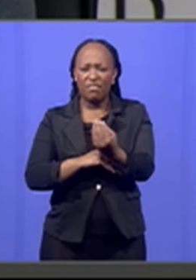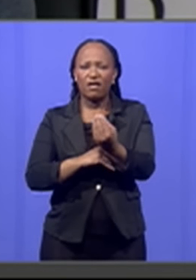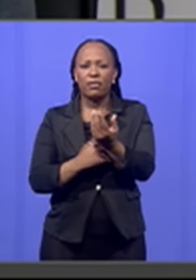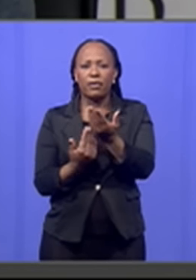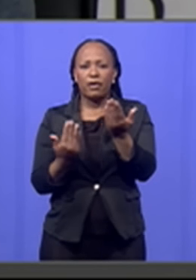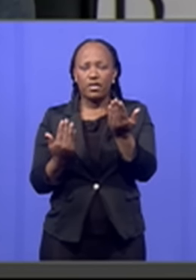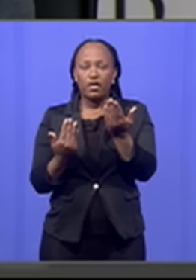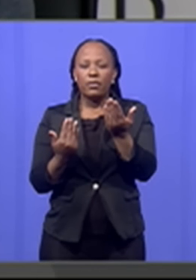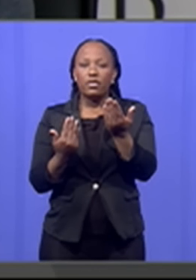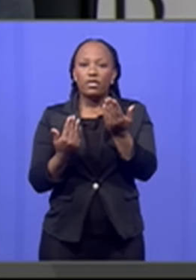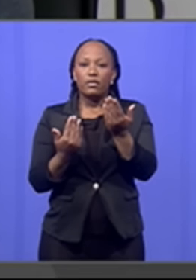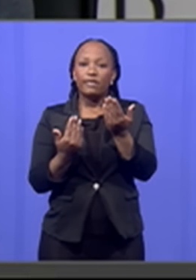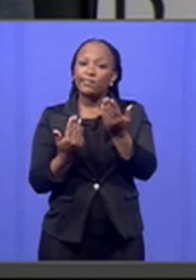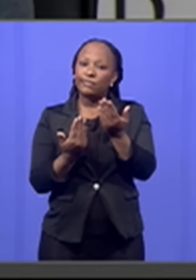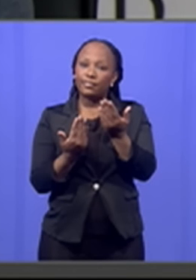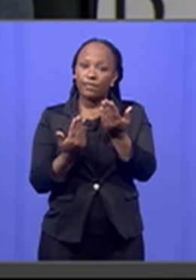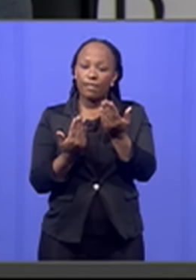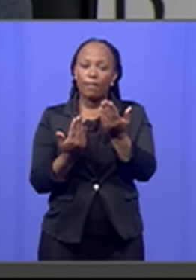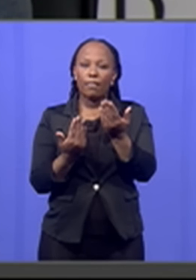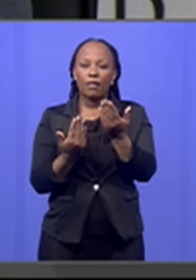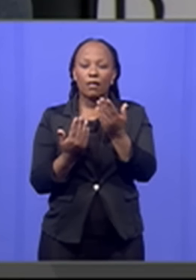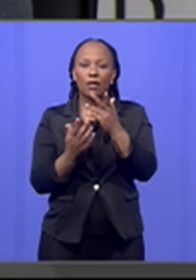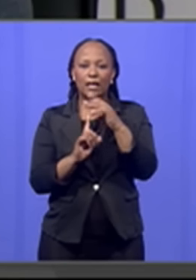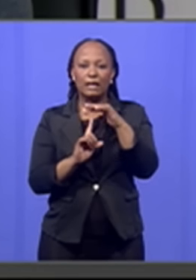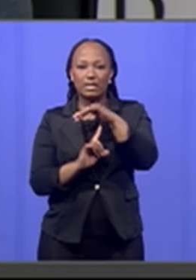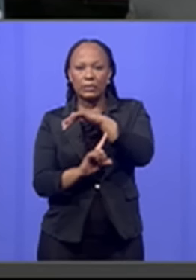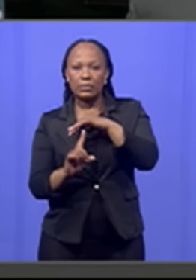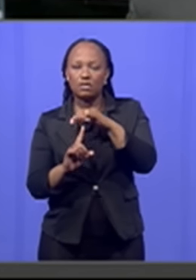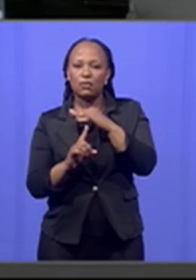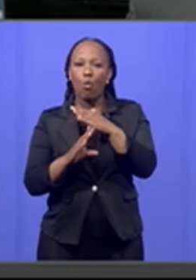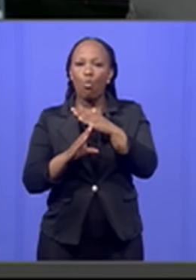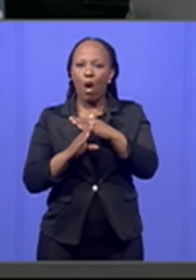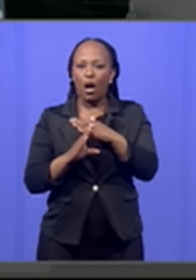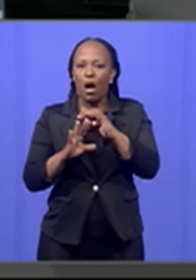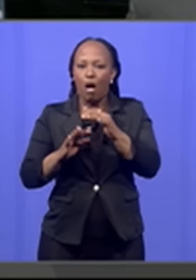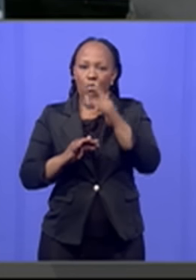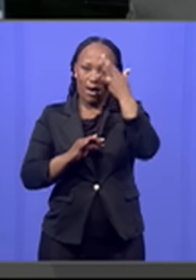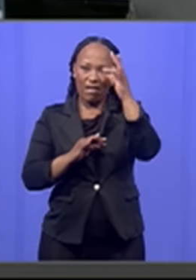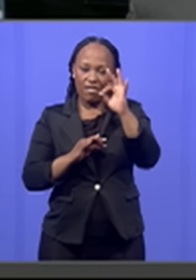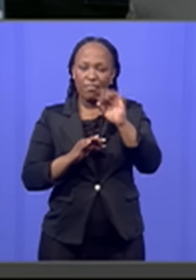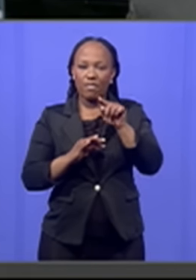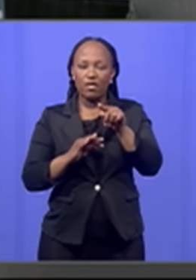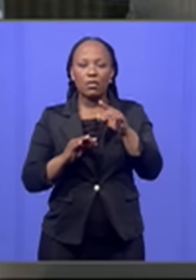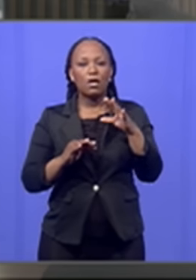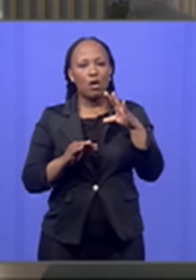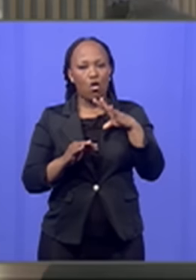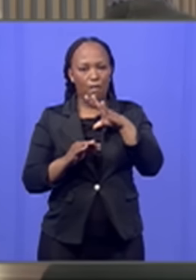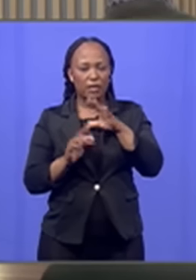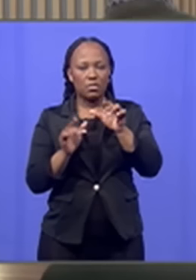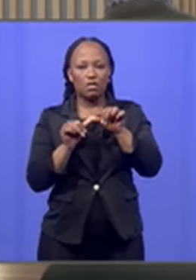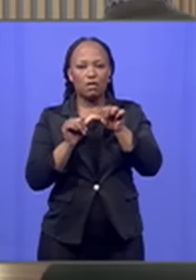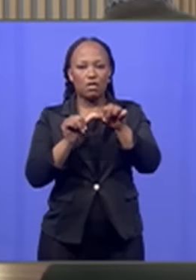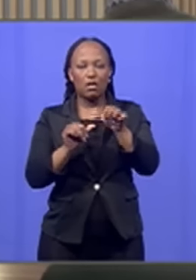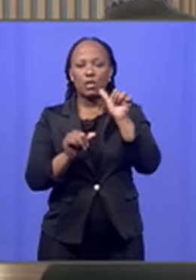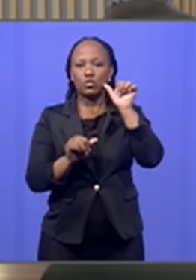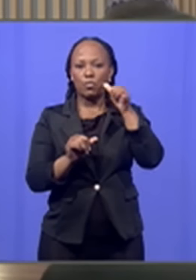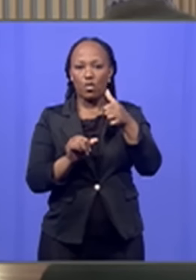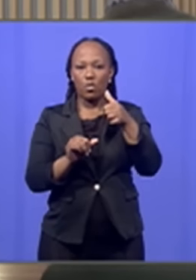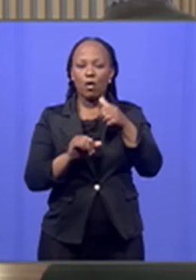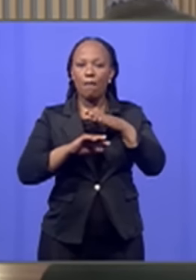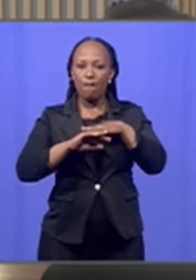framing this within the context of your conditions of service. Komishene e tswela pele ka mosebetsi wa yona hosane moo e tla